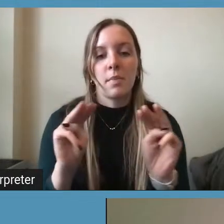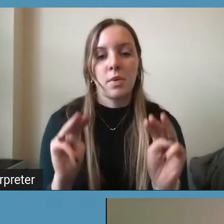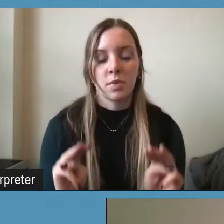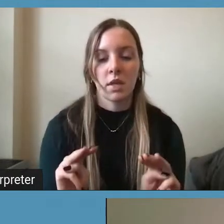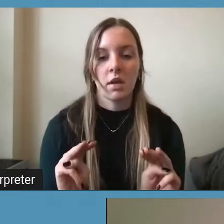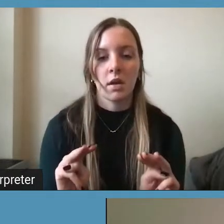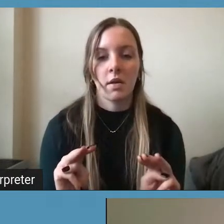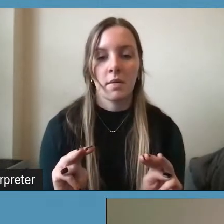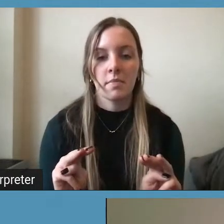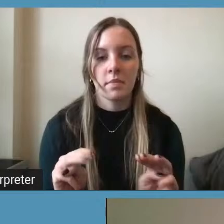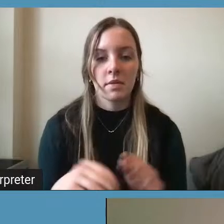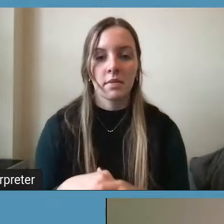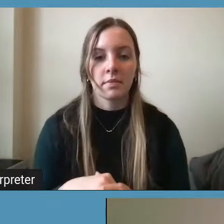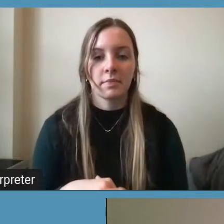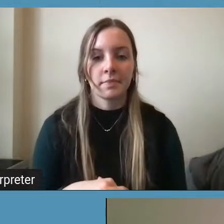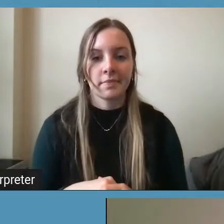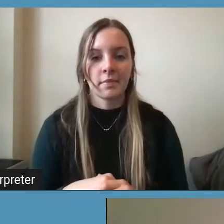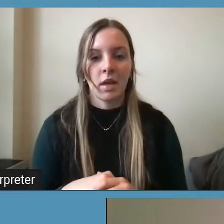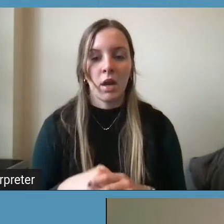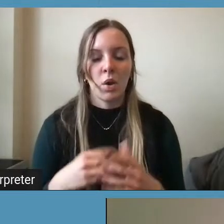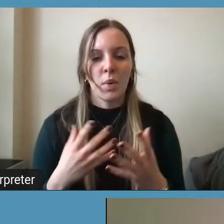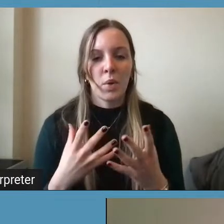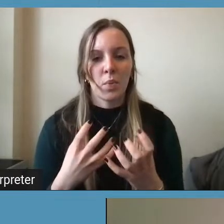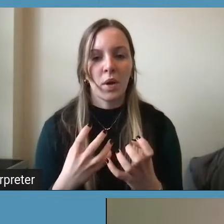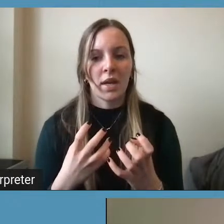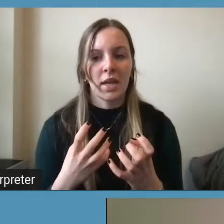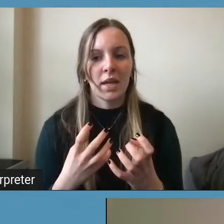for people from small museums. And a lot of the ones